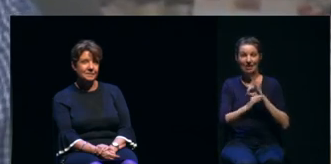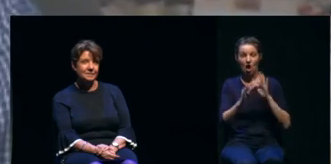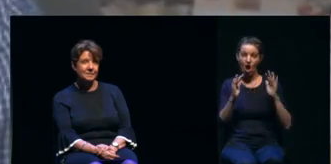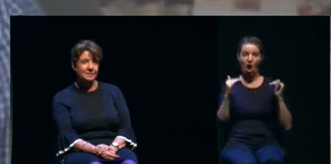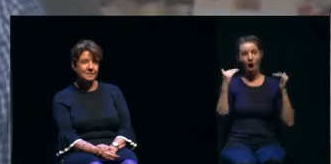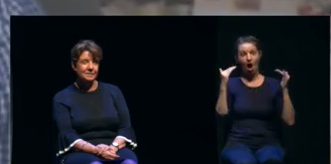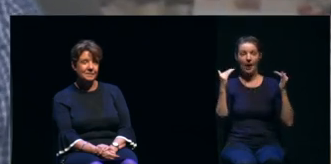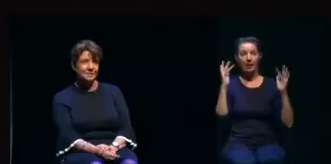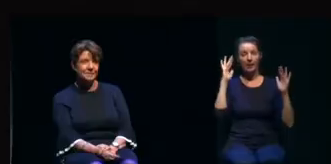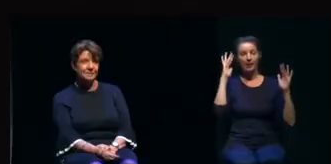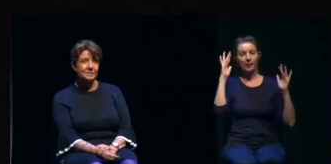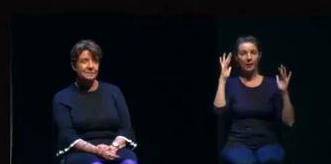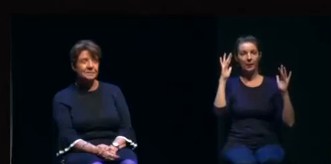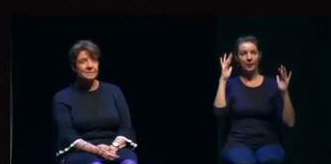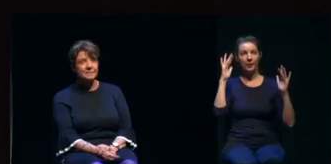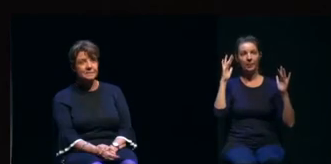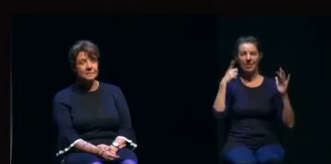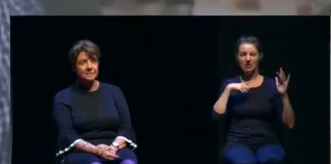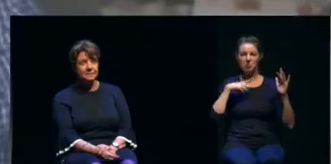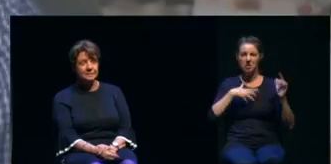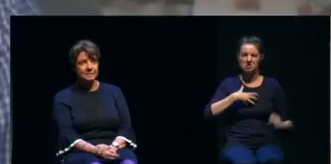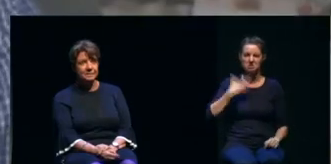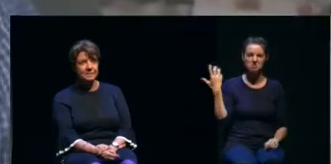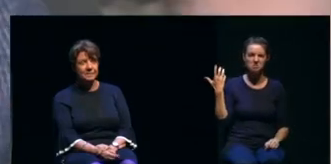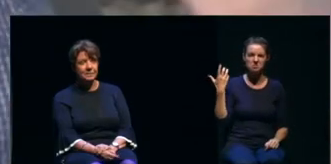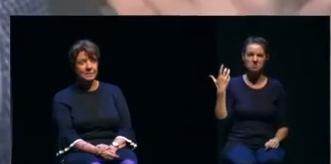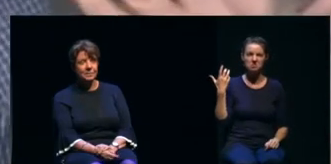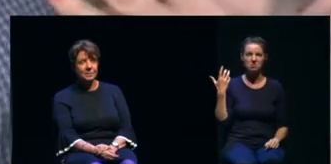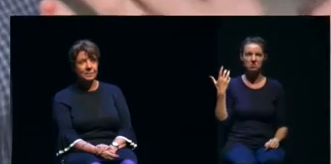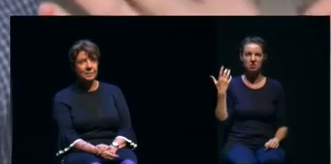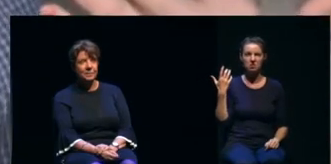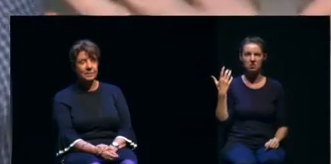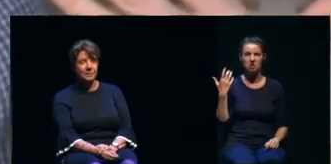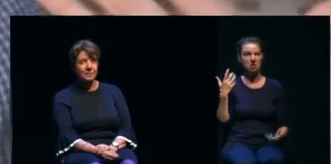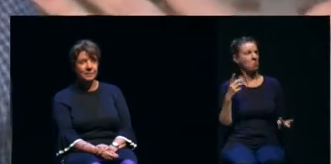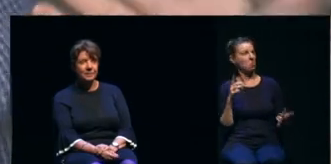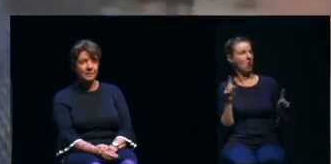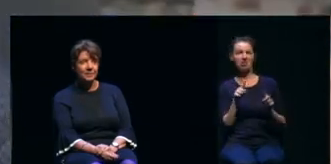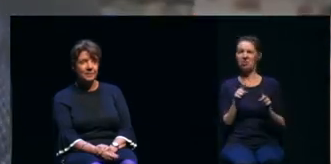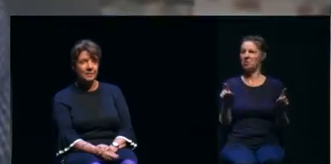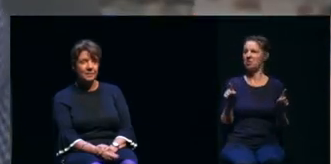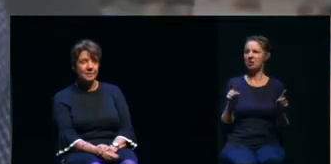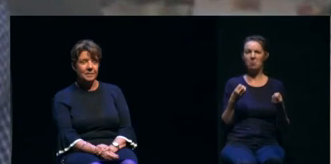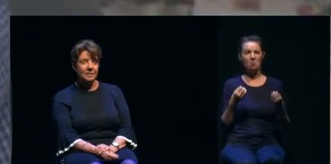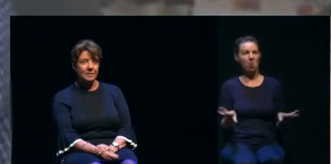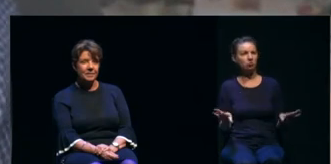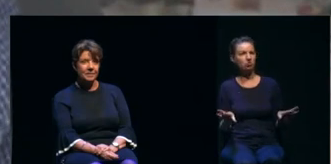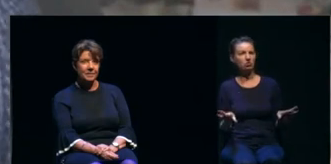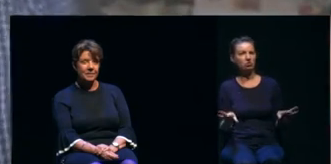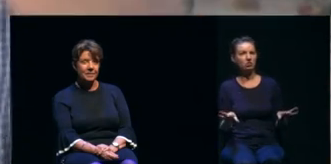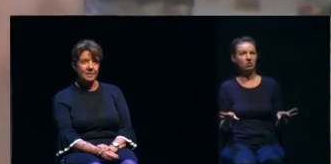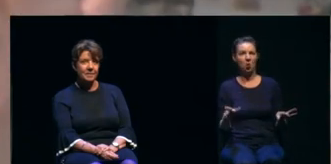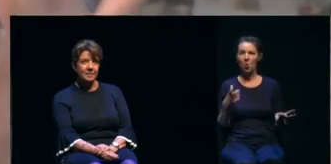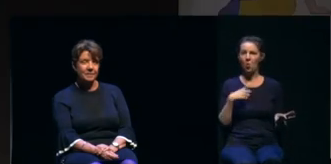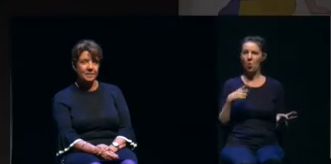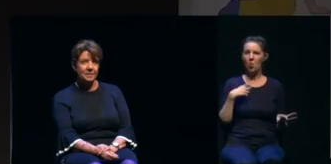are straight. And that is why they get so angry. They're suddenly like, what is all this bullshit? Why is this person talking to me like